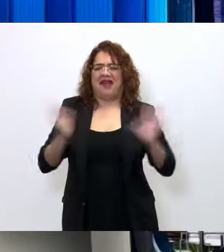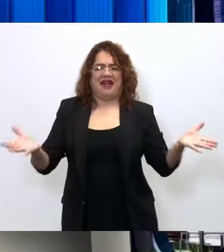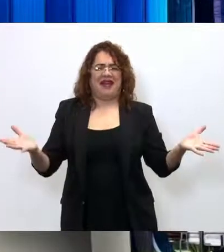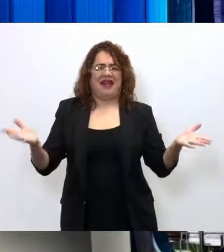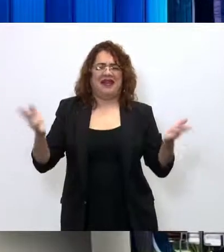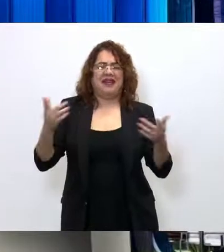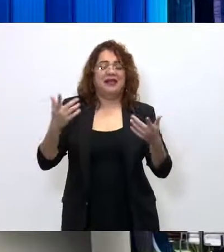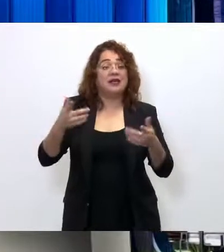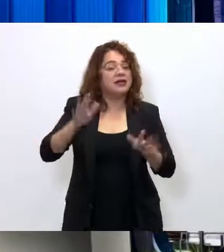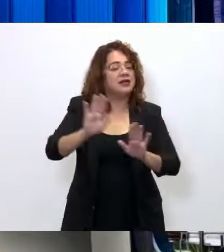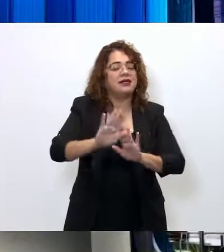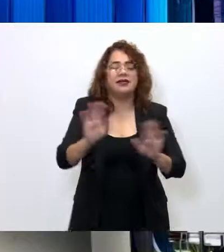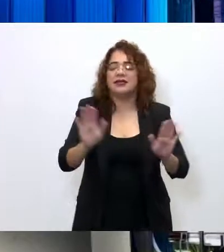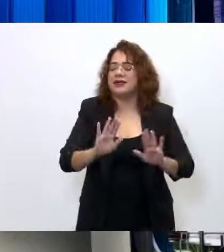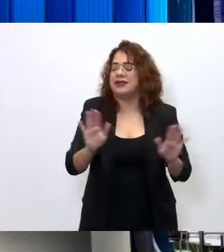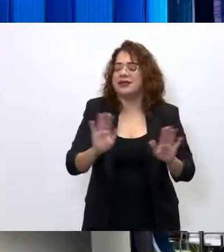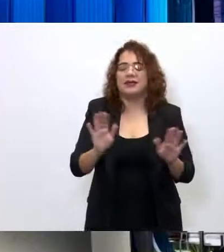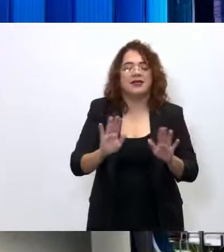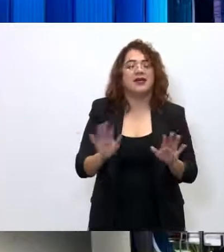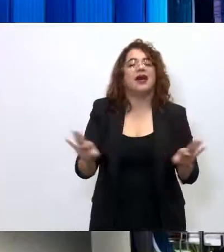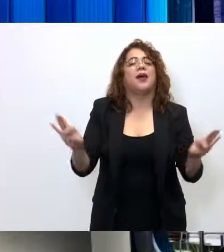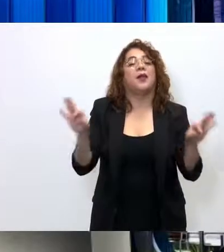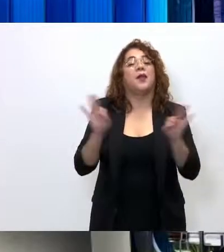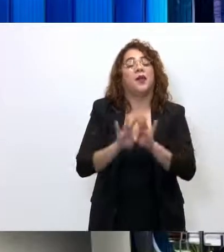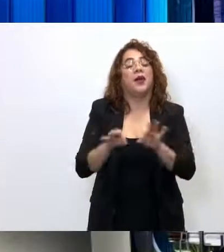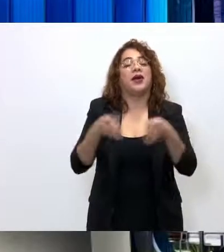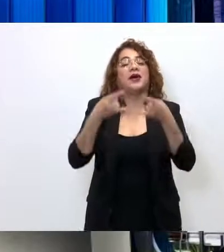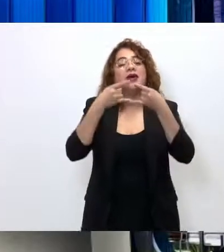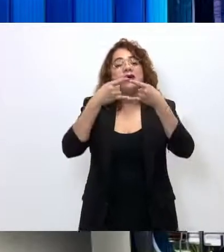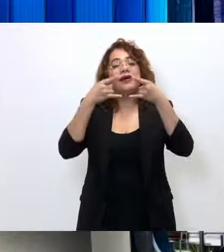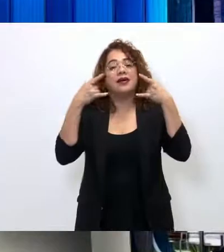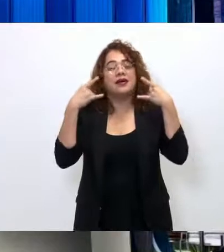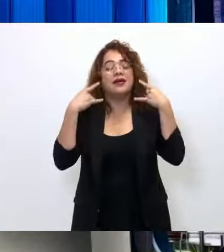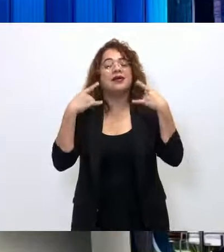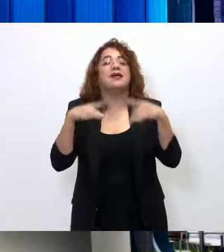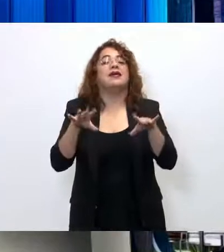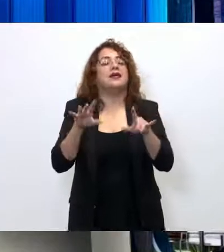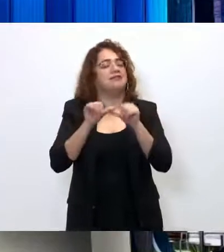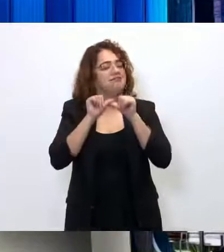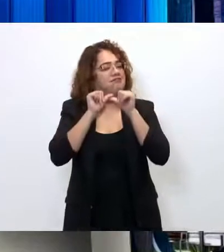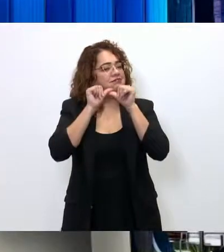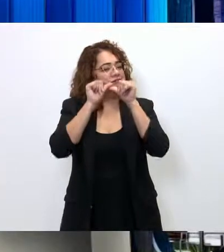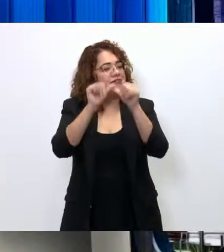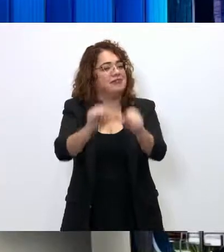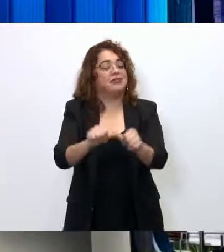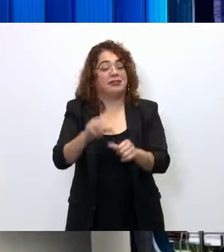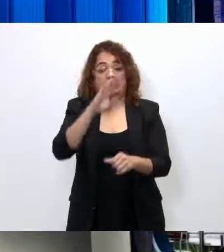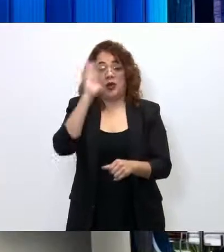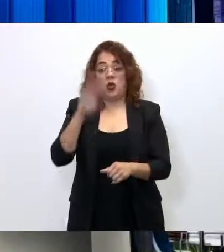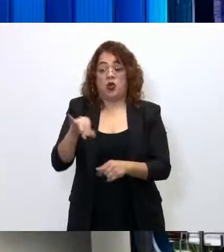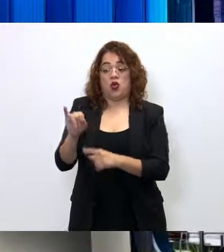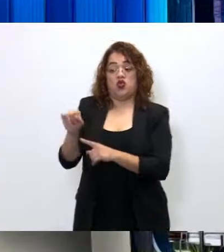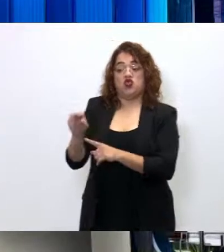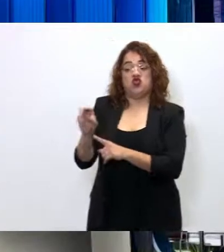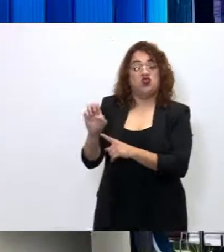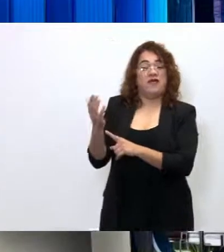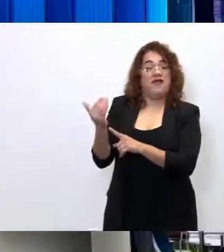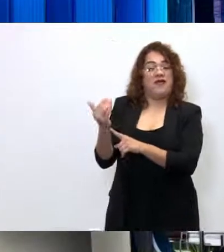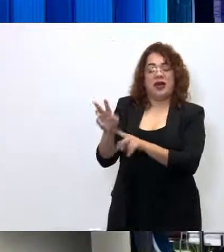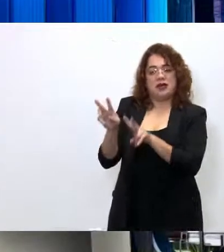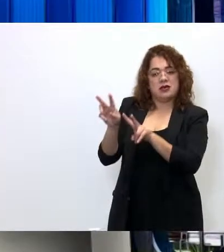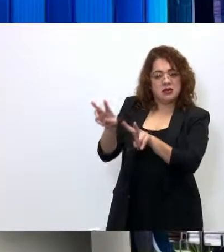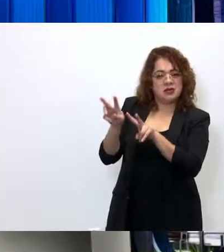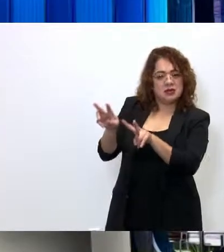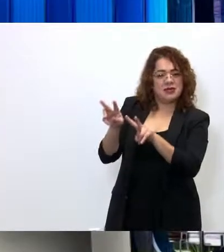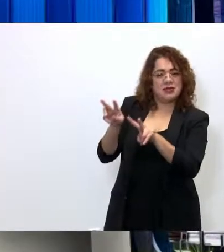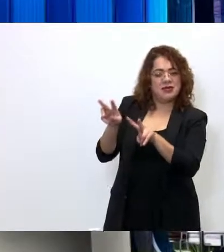where everybody can start to get back to what feels like normal, it means that we have to continue to wear our face coverings in public.